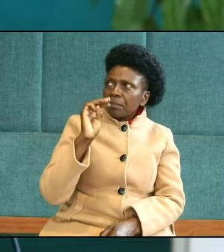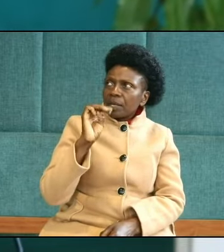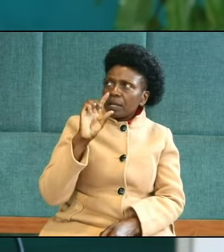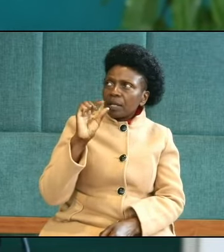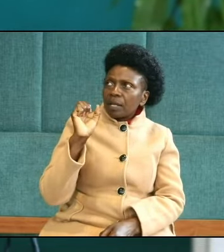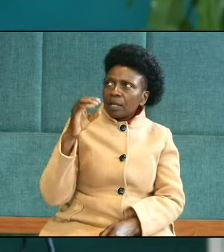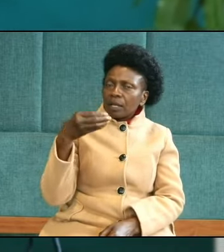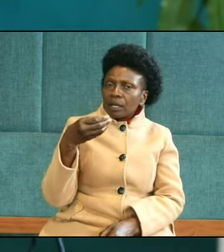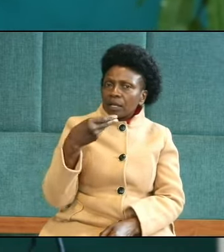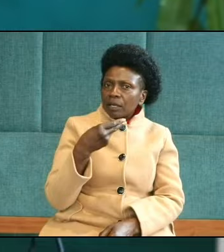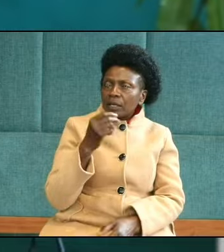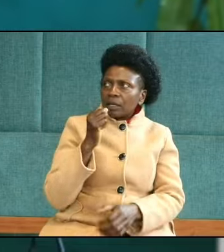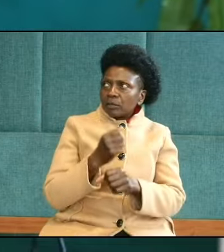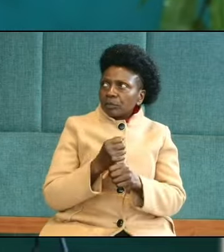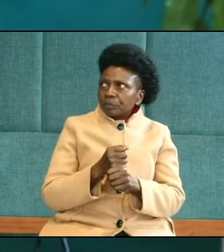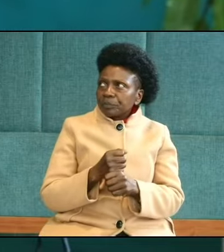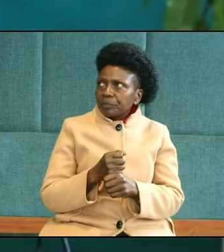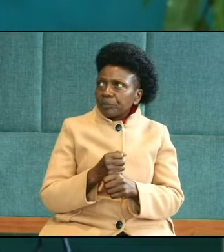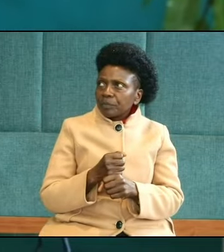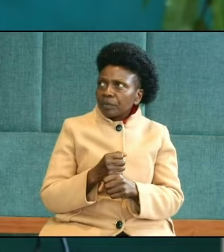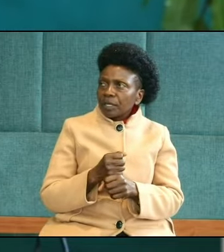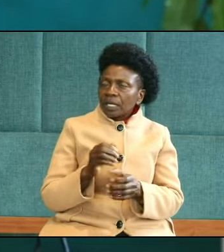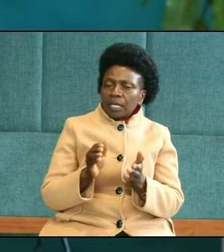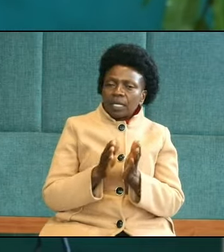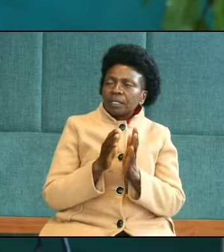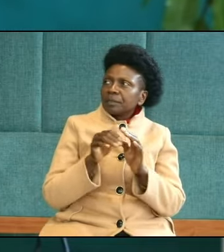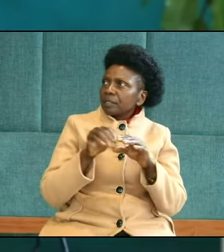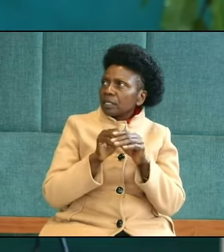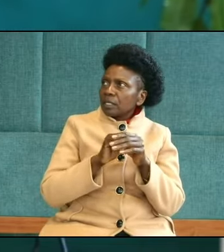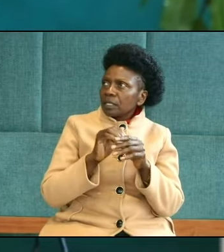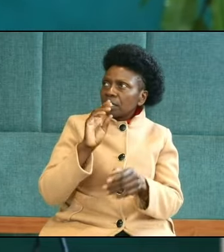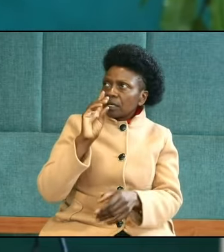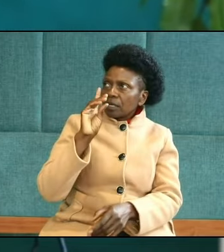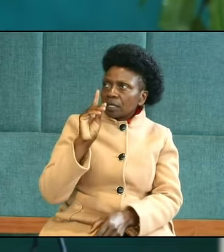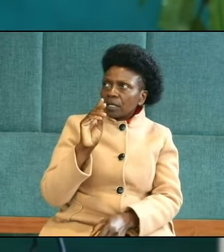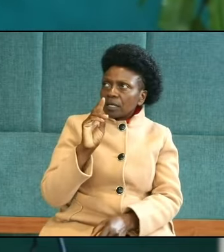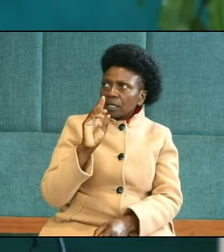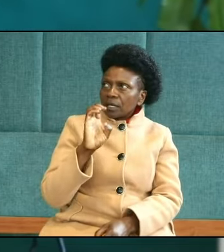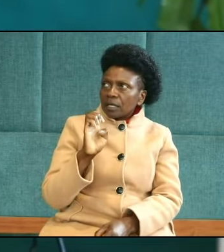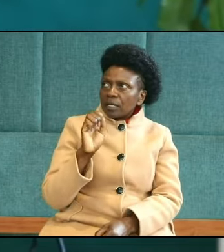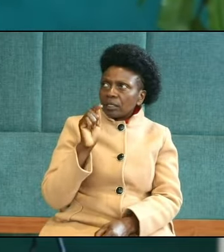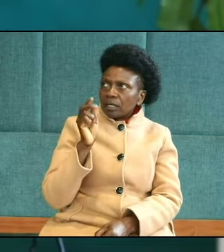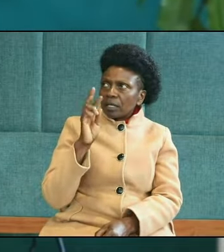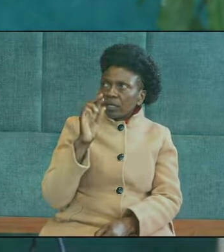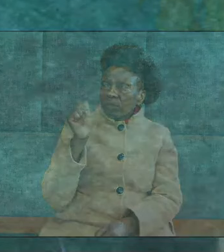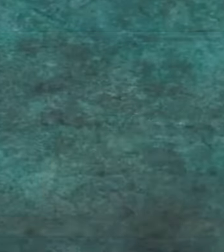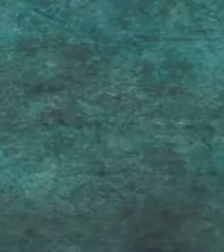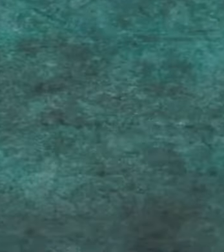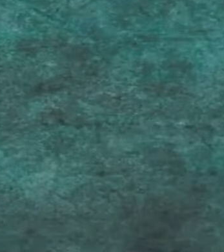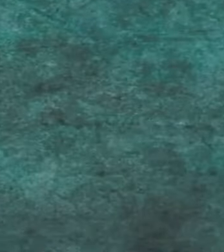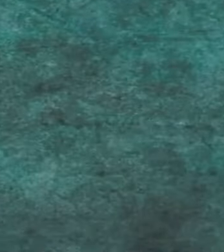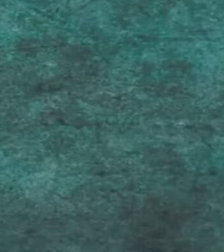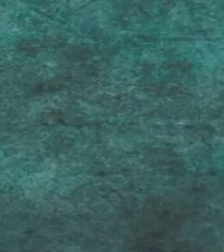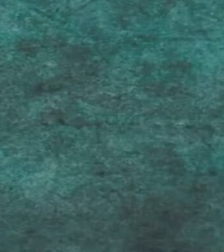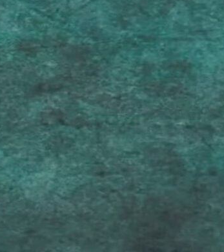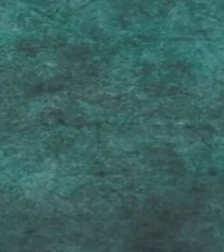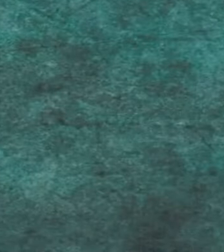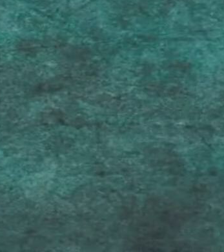our Bibles. Let's consider that. Deuteronomy chapter 30. Remember, there was a famine in the land of bread, all right? And the house of bread, there was a